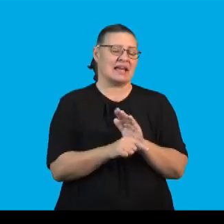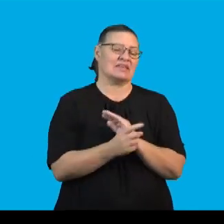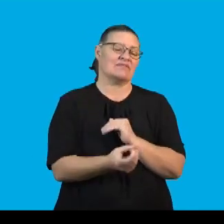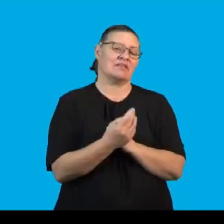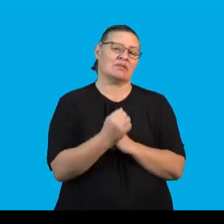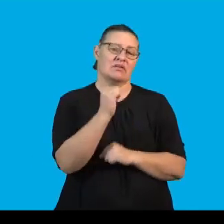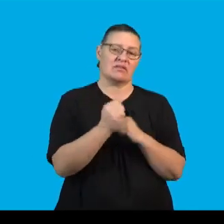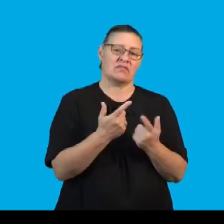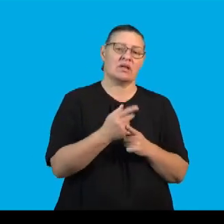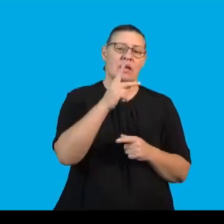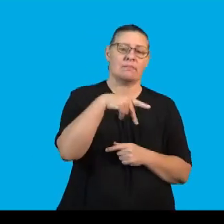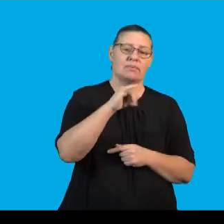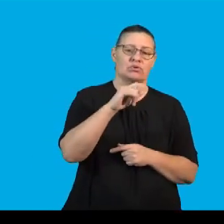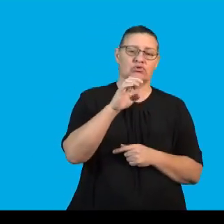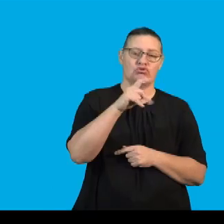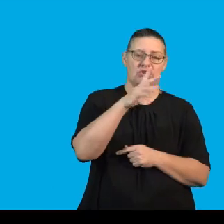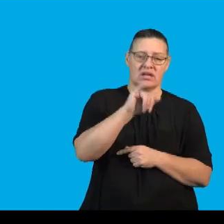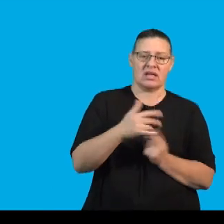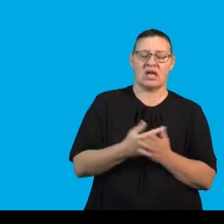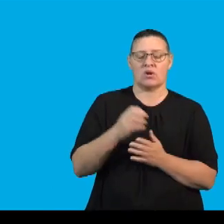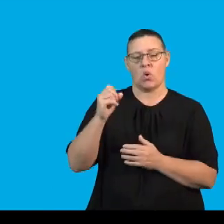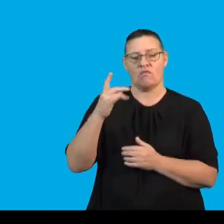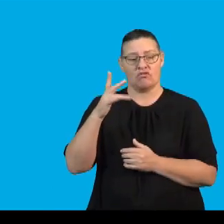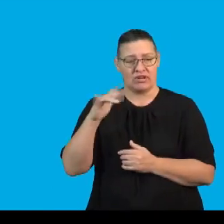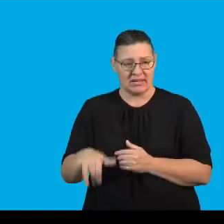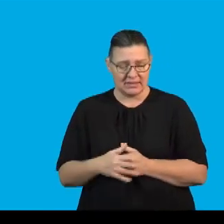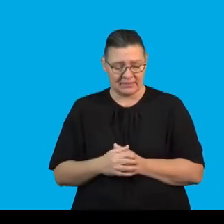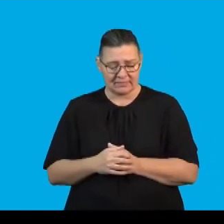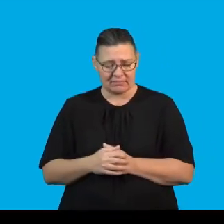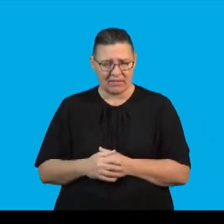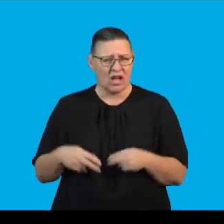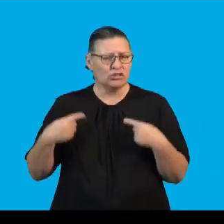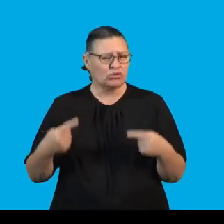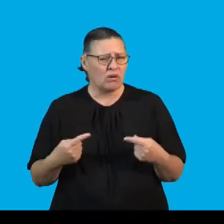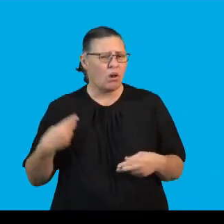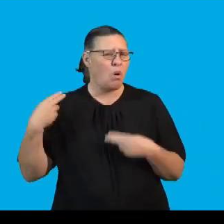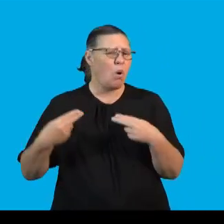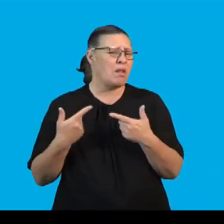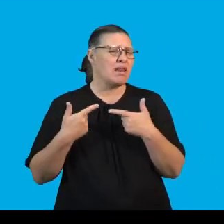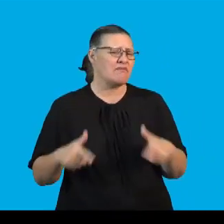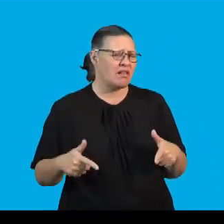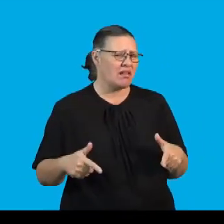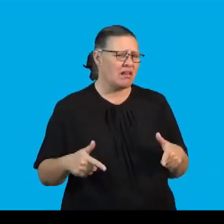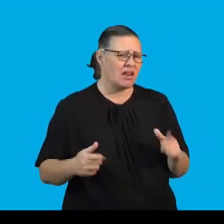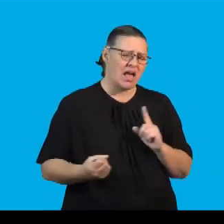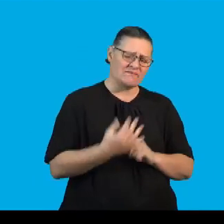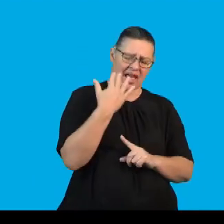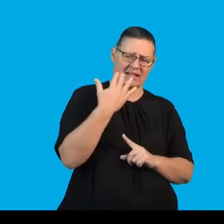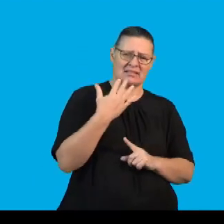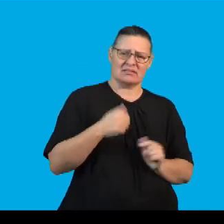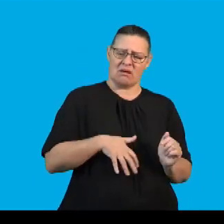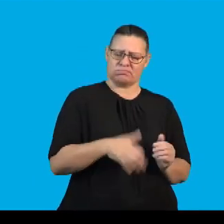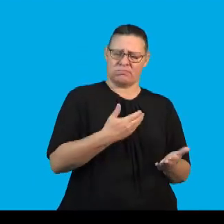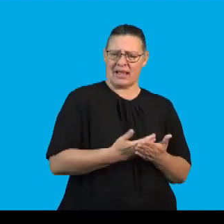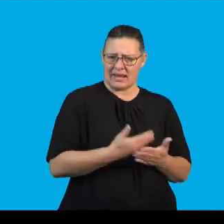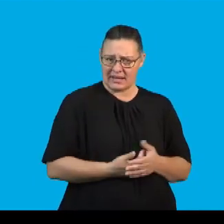negative feedback mechanism between pituitary and ovary, struggle to understand how hormones levels